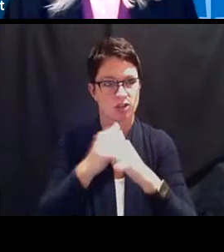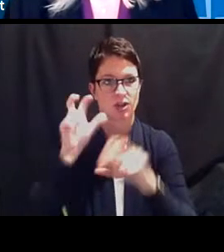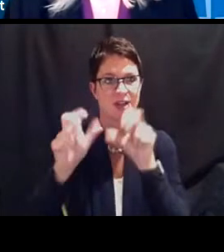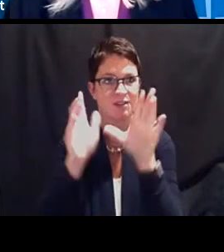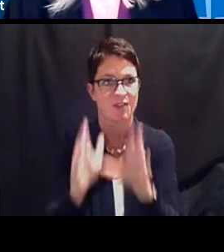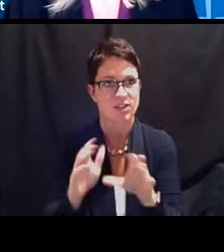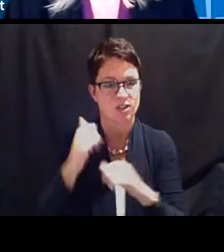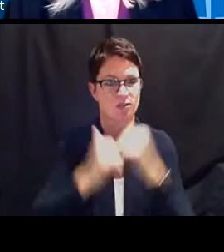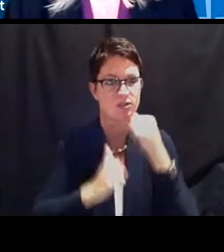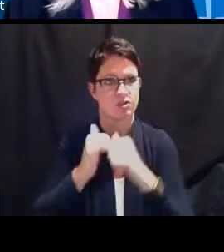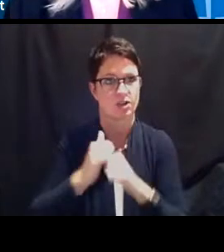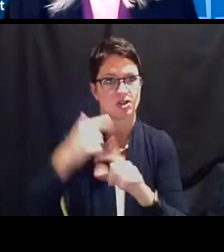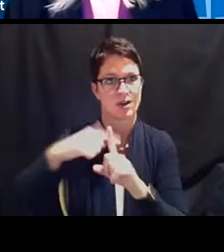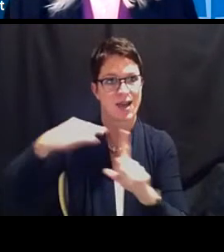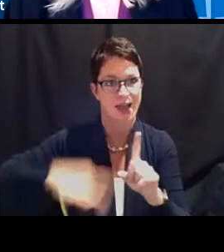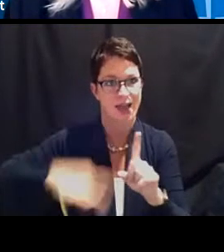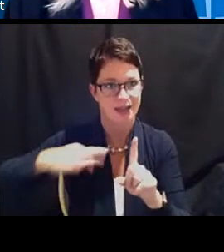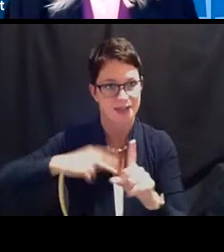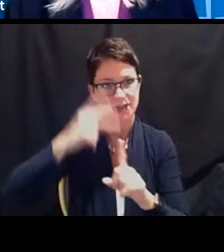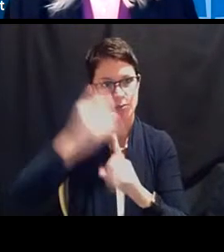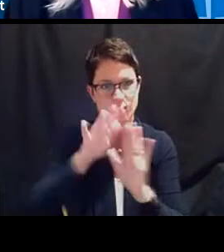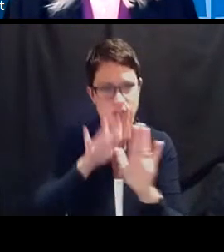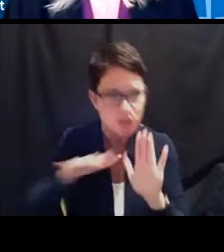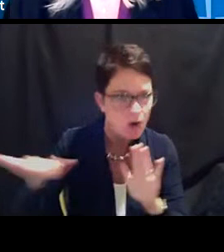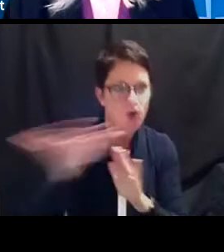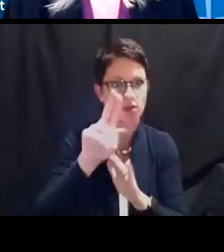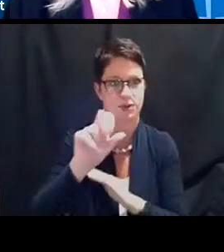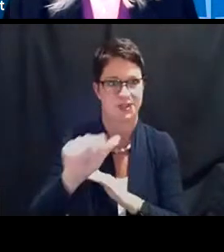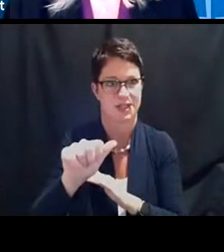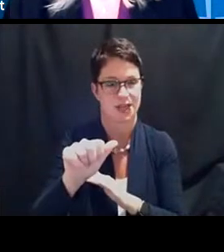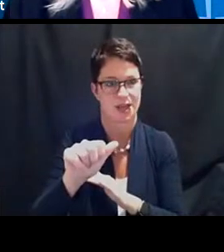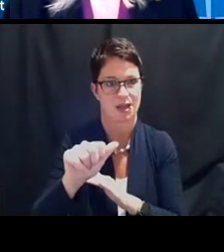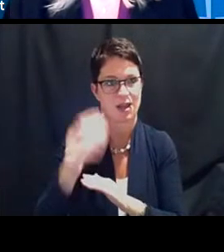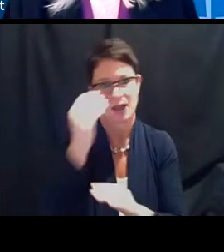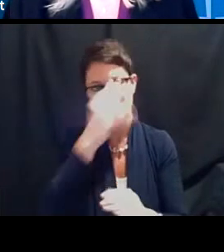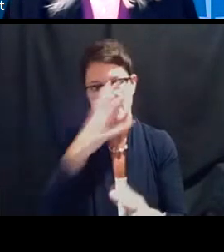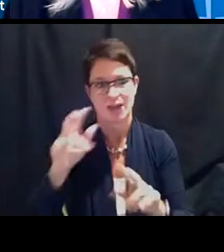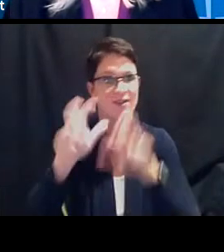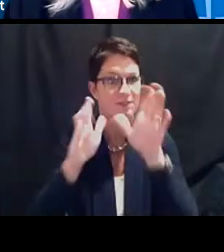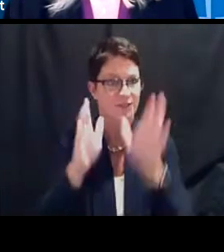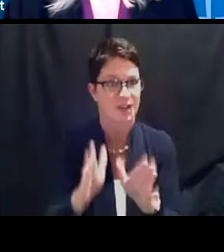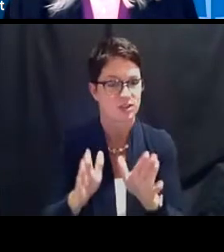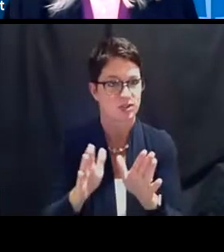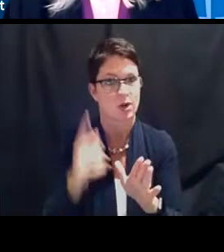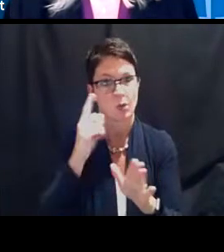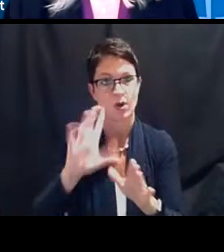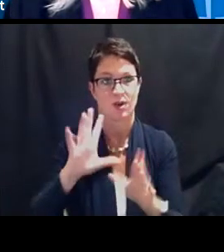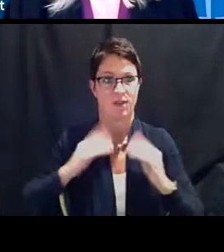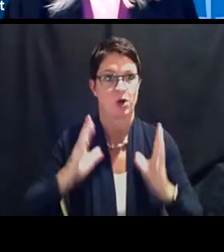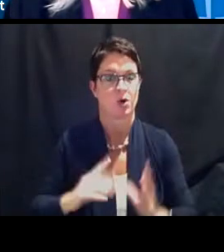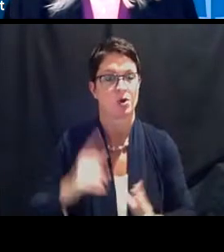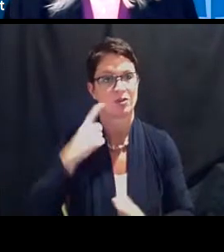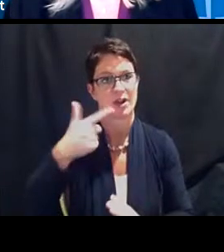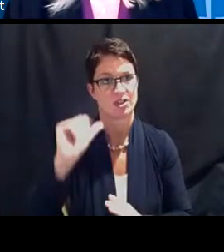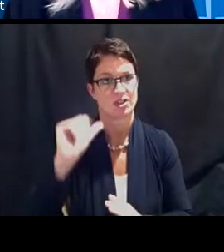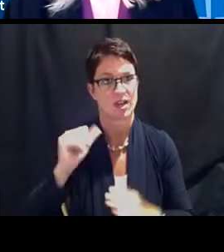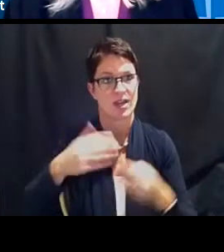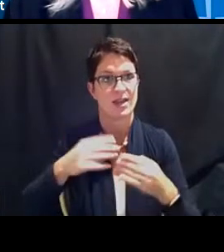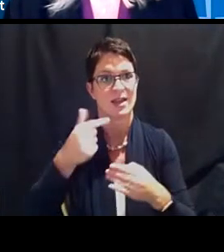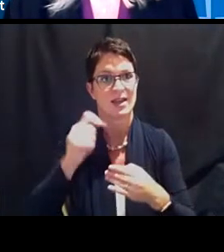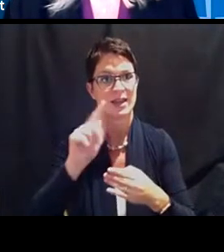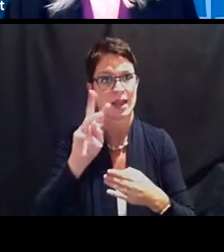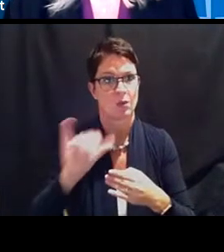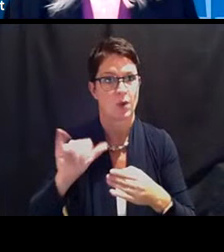in infrastructure assets and projects across the country, and notably an investor and one of the owners of LaGuardia Gateway